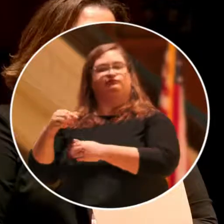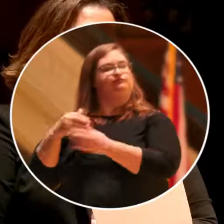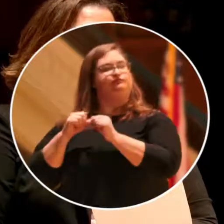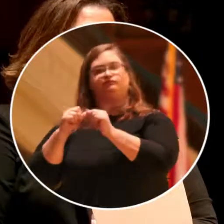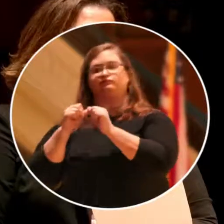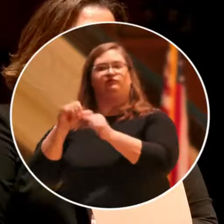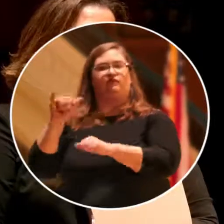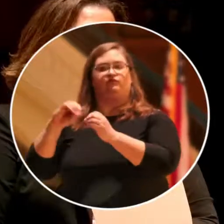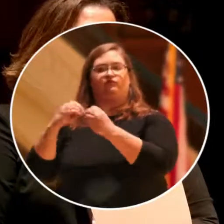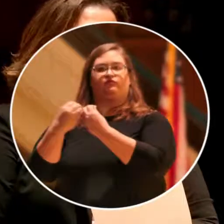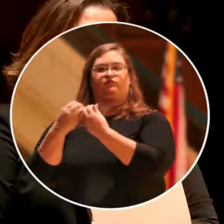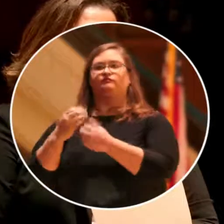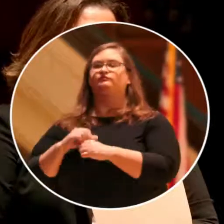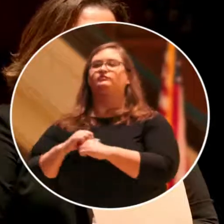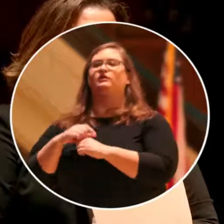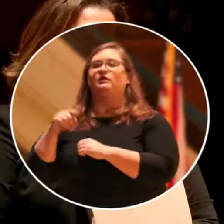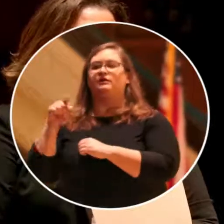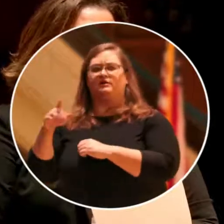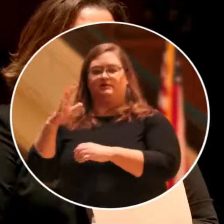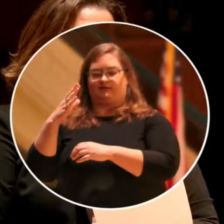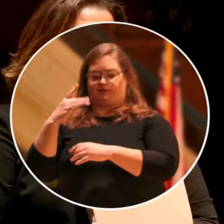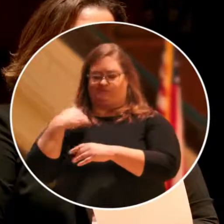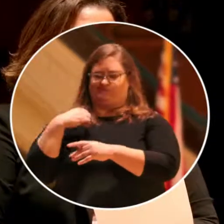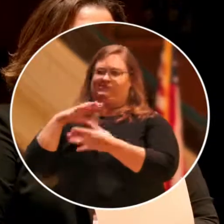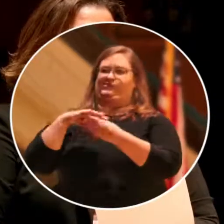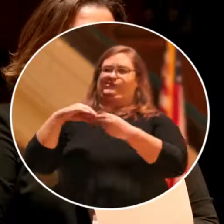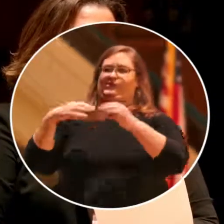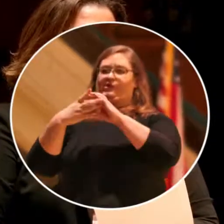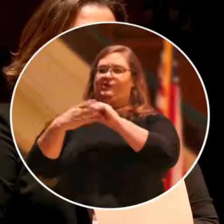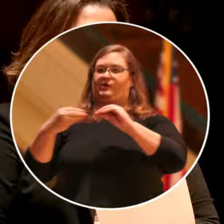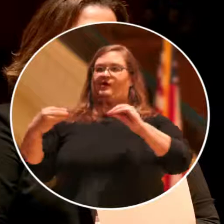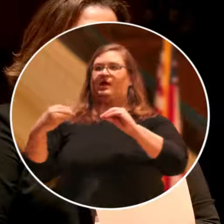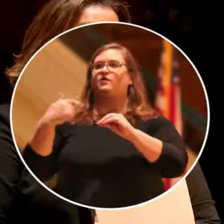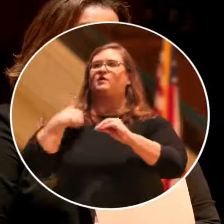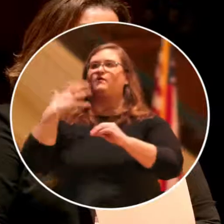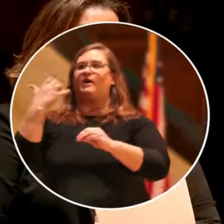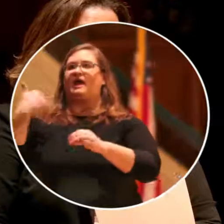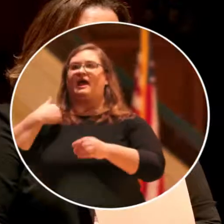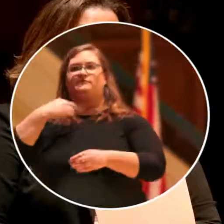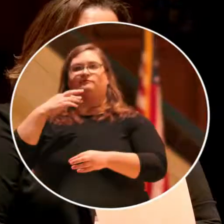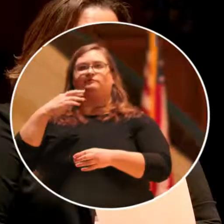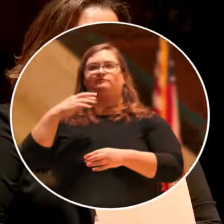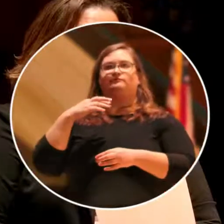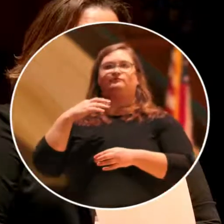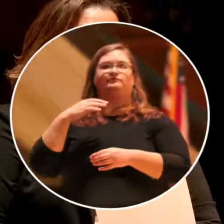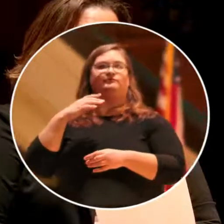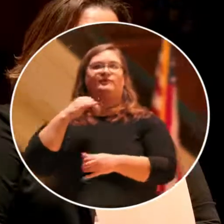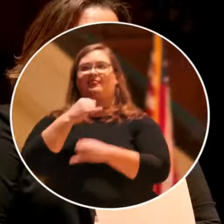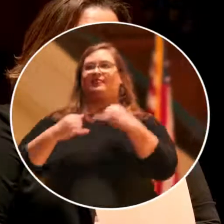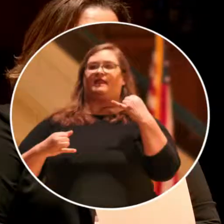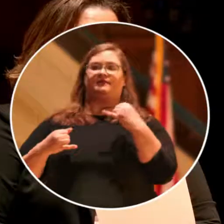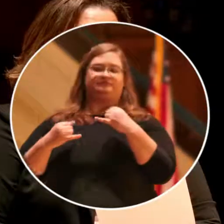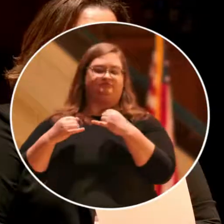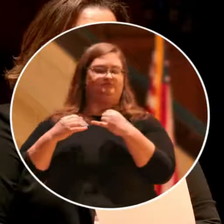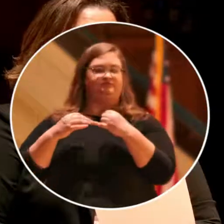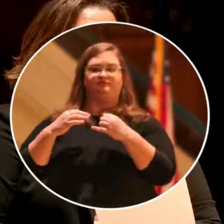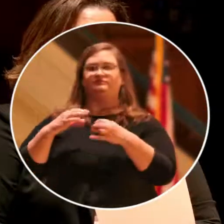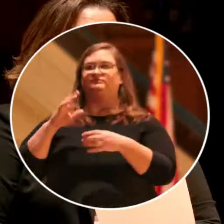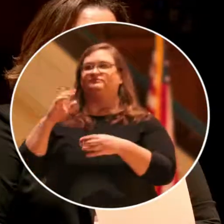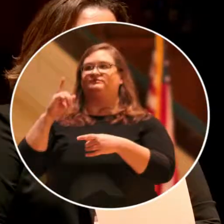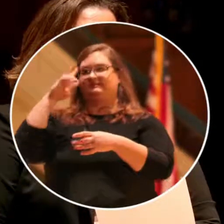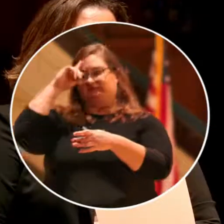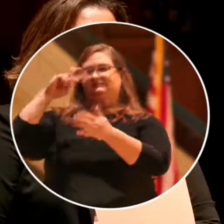beautiful moral, sometimes a story is simply a cautionary tale reminding us to always, always